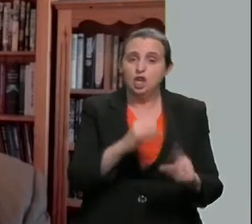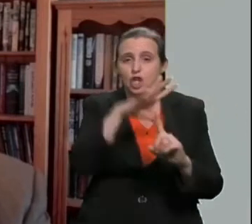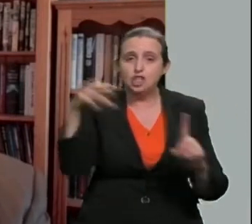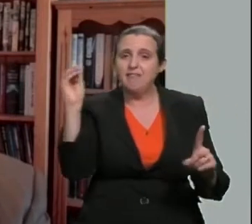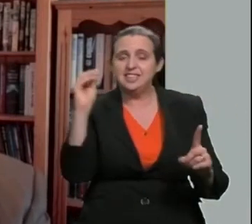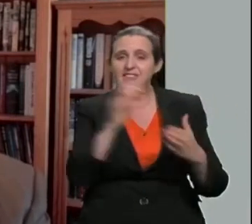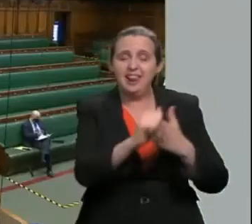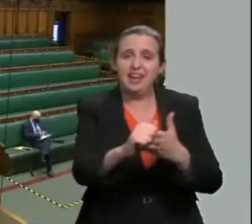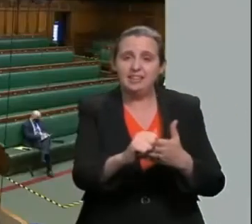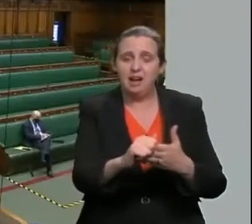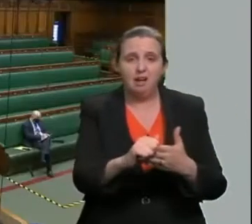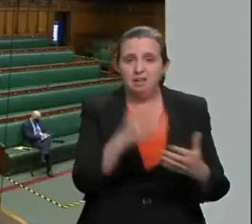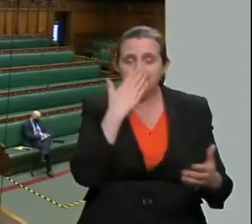poverty?